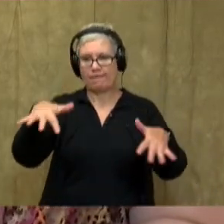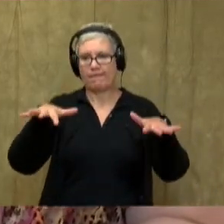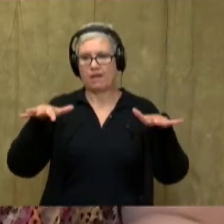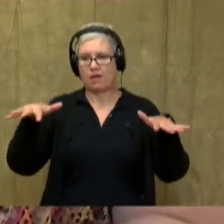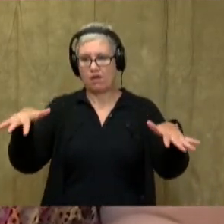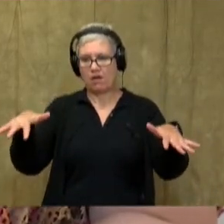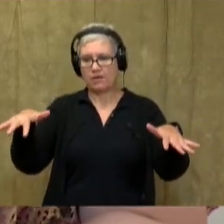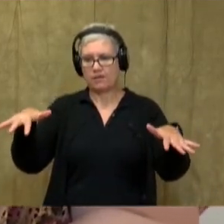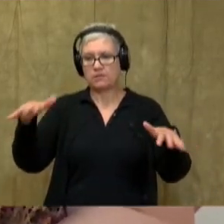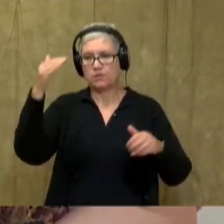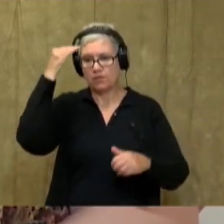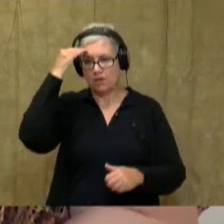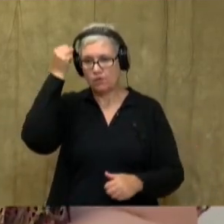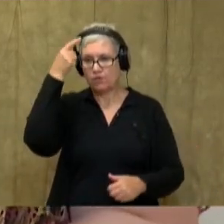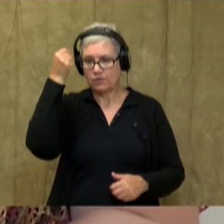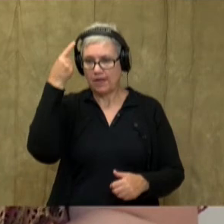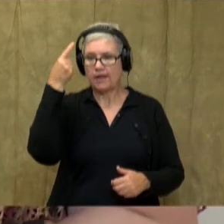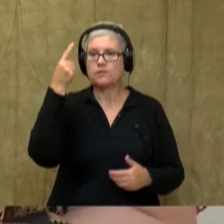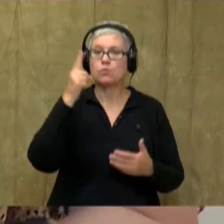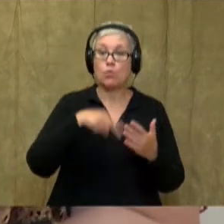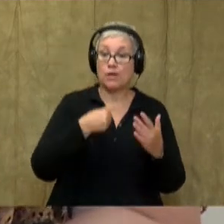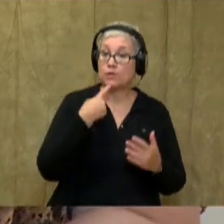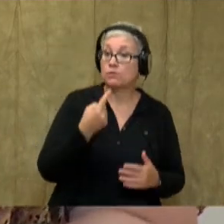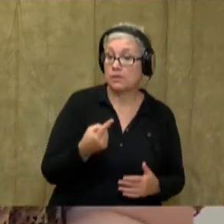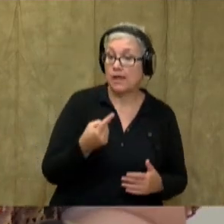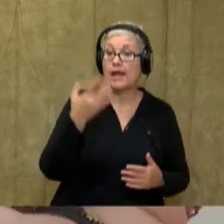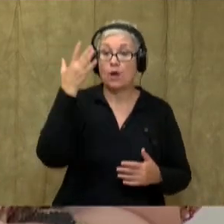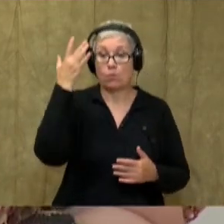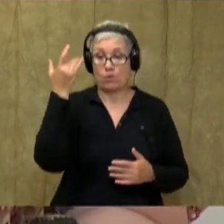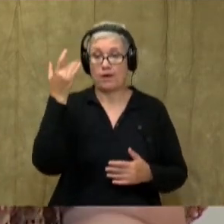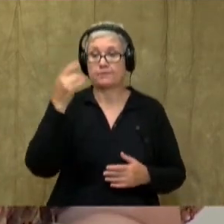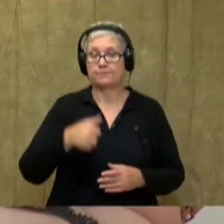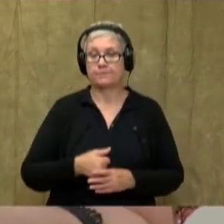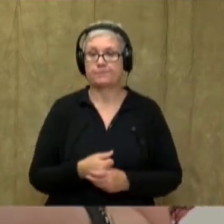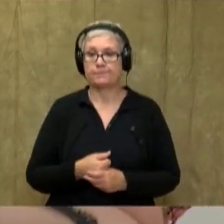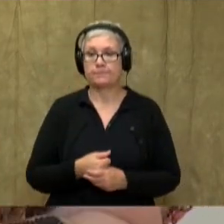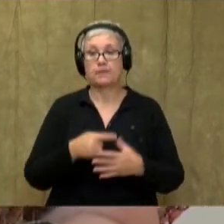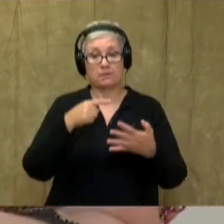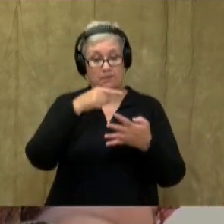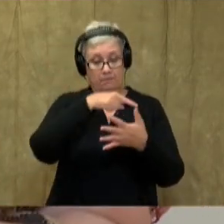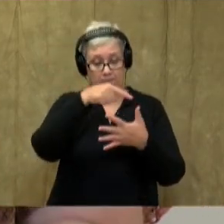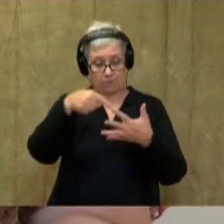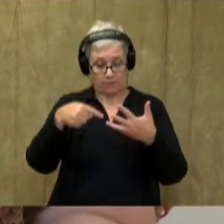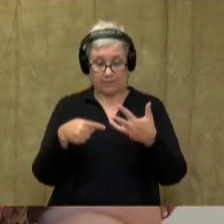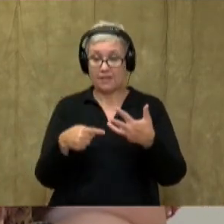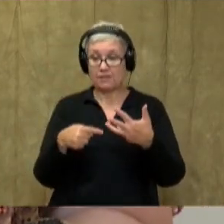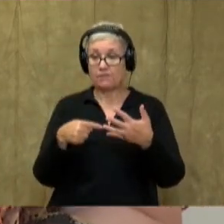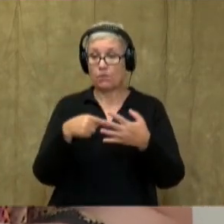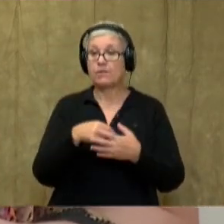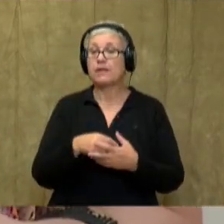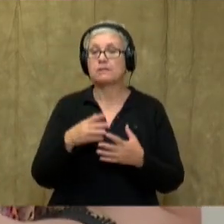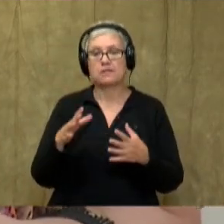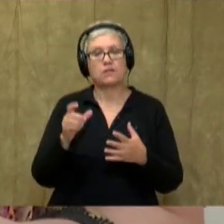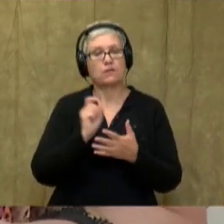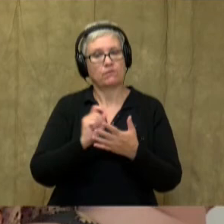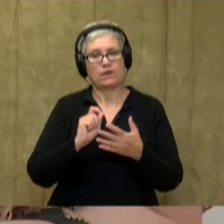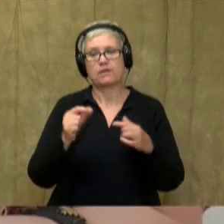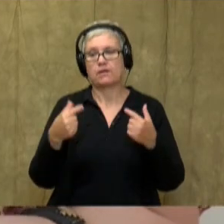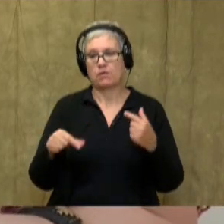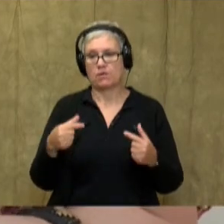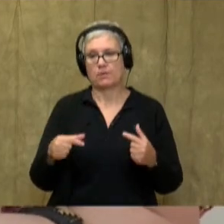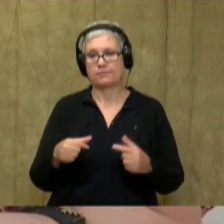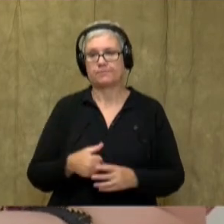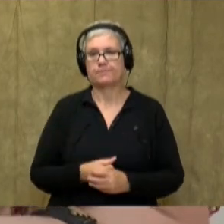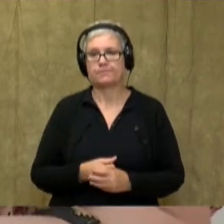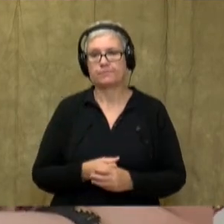Okay? All right, and that is your writing process. If you do those 4 things, you have written an argument. Okay?